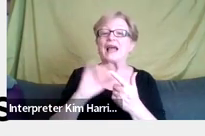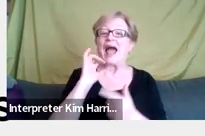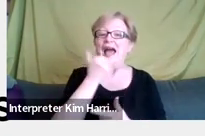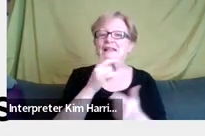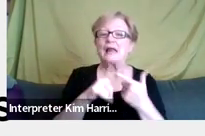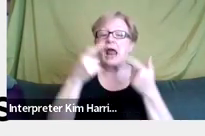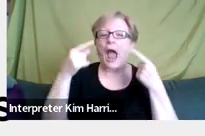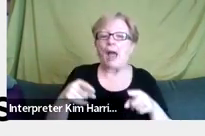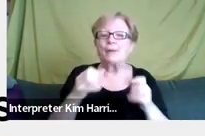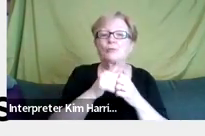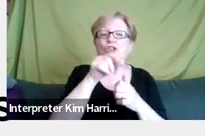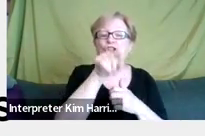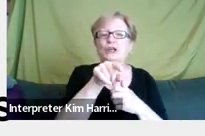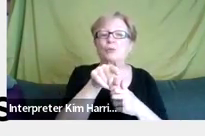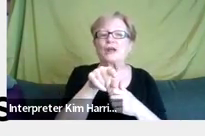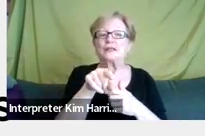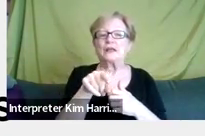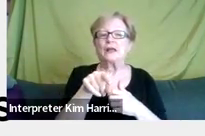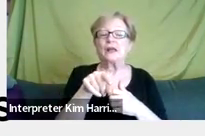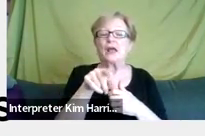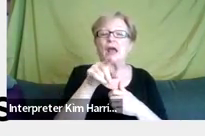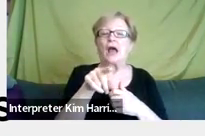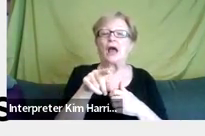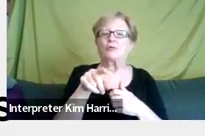was, I believe, 20,